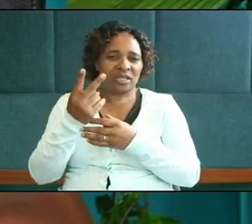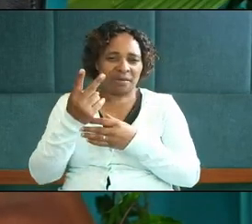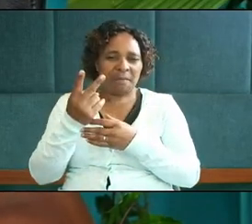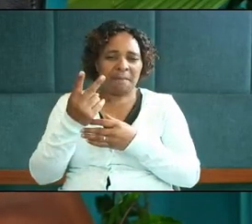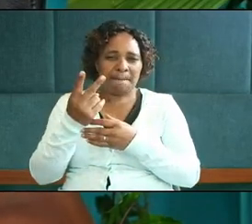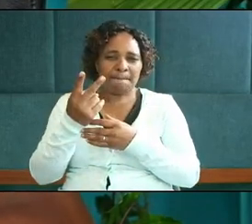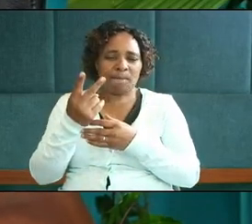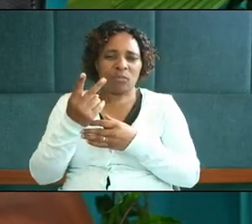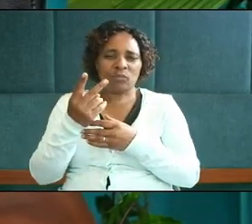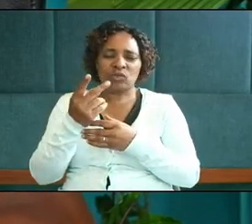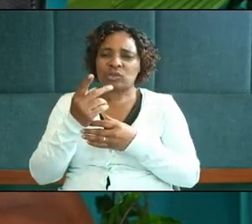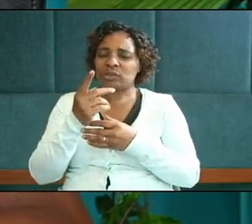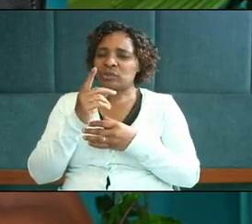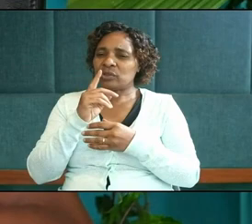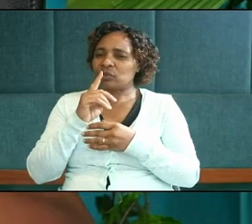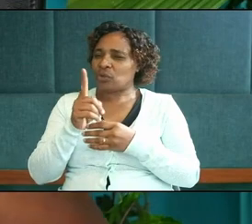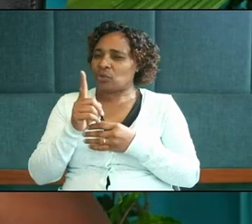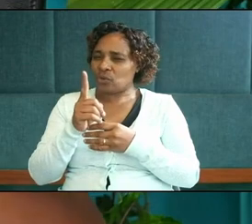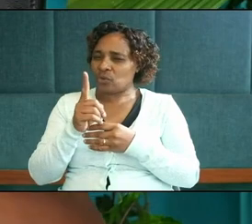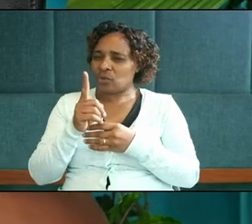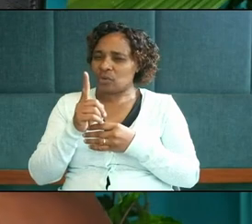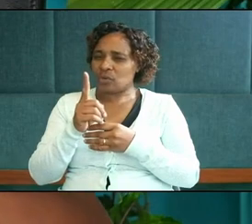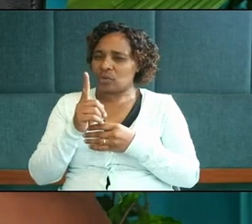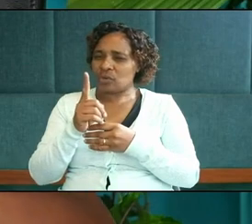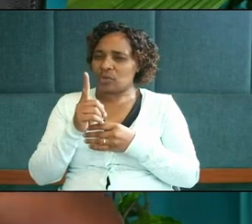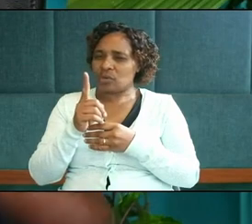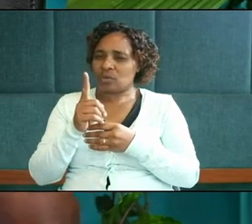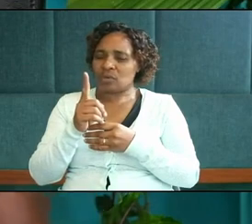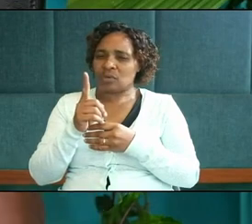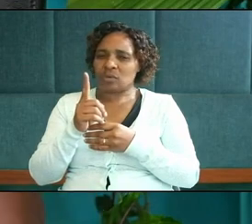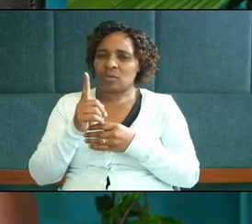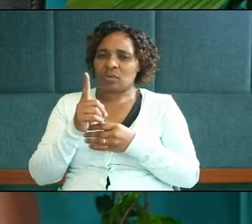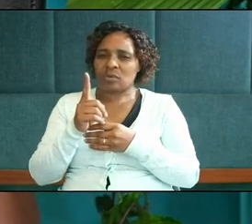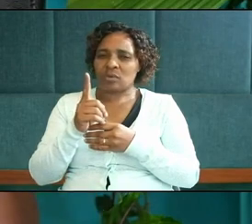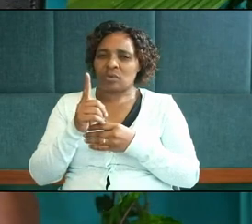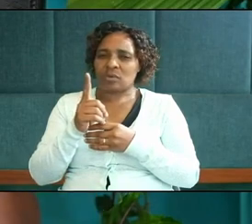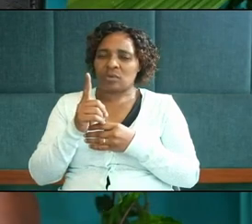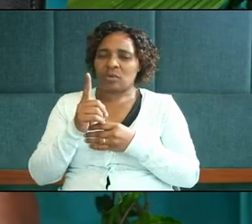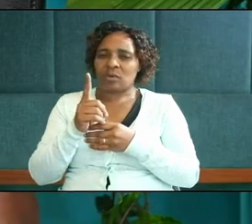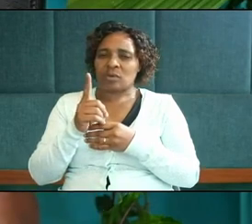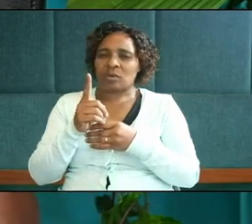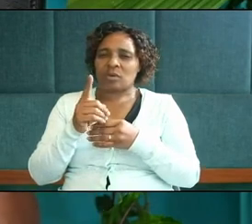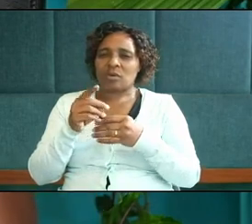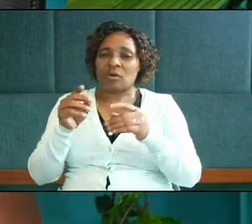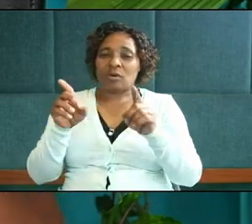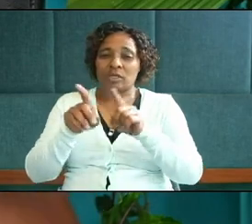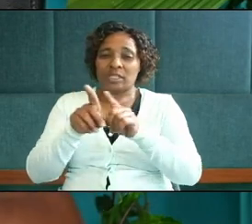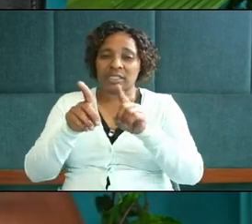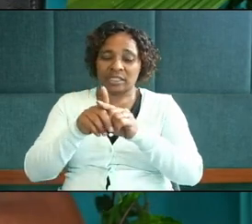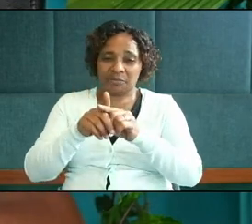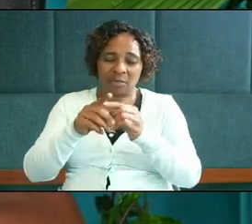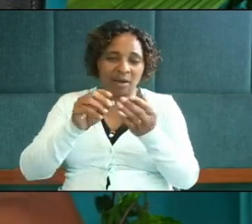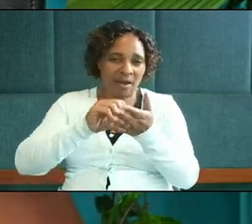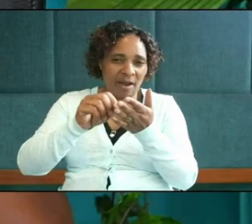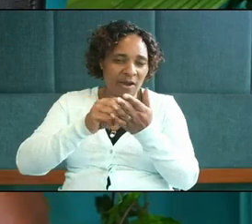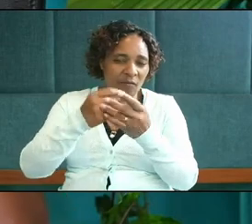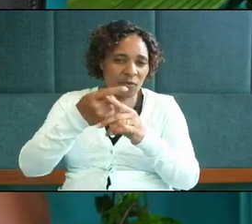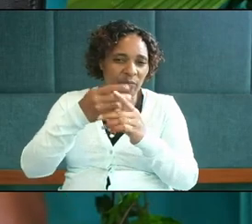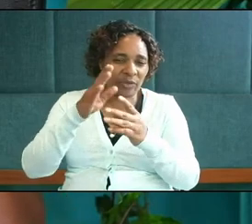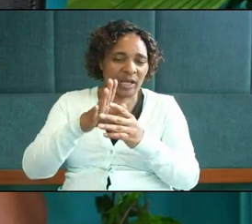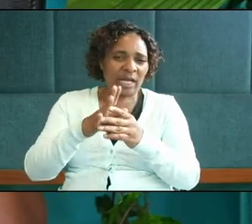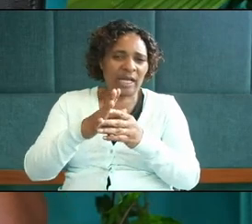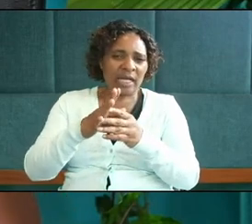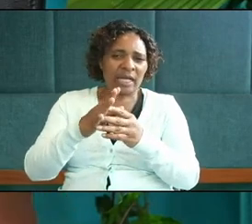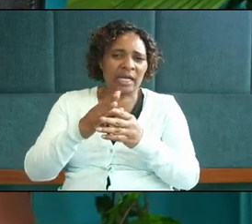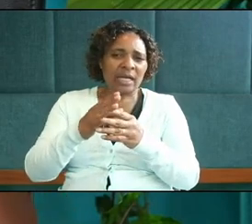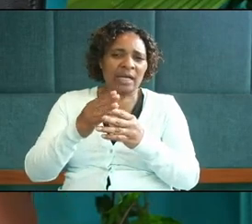And so, you see, even I also read from the Spirit of Prophecy that he